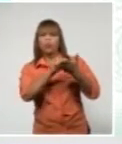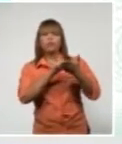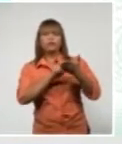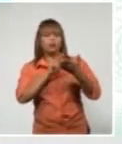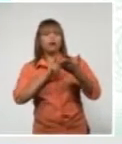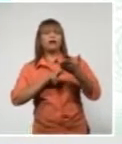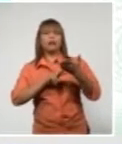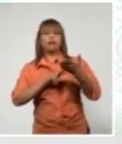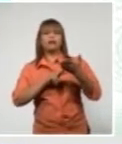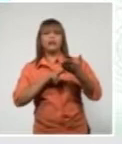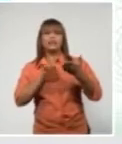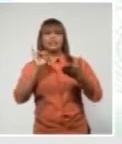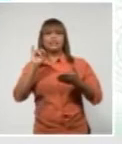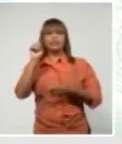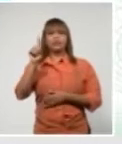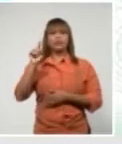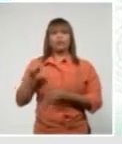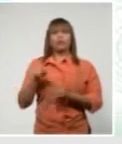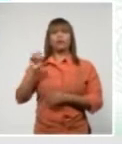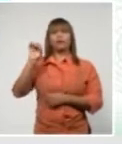days, standing at